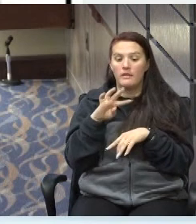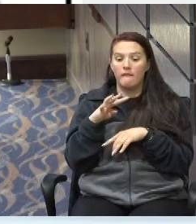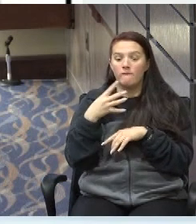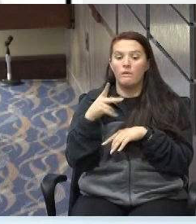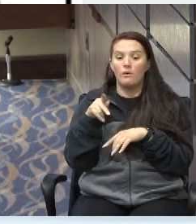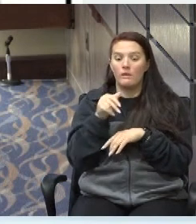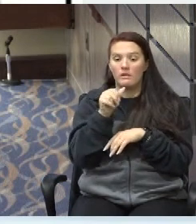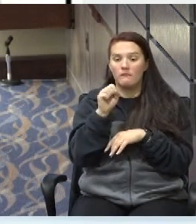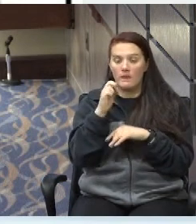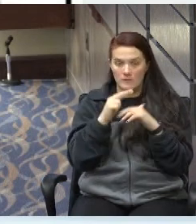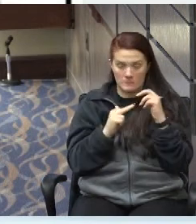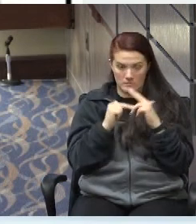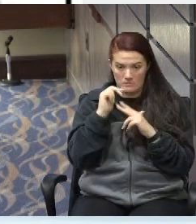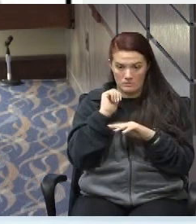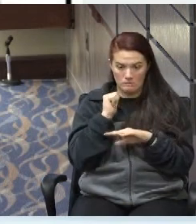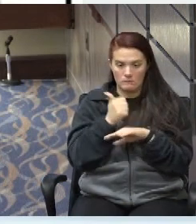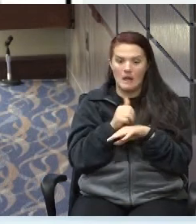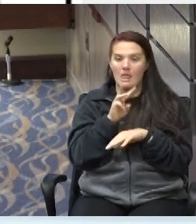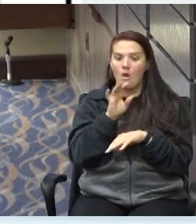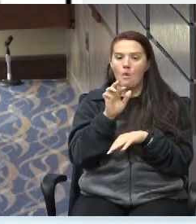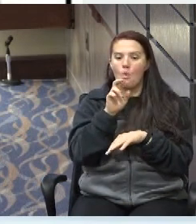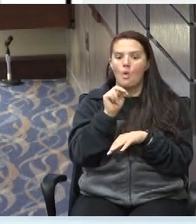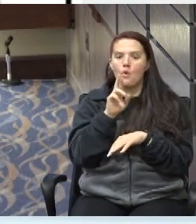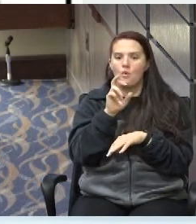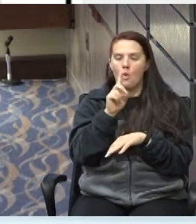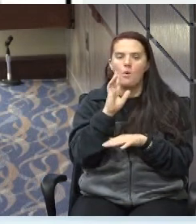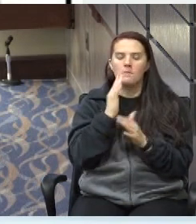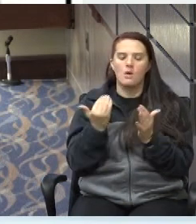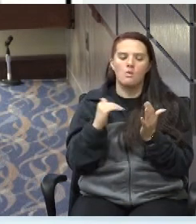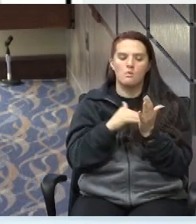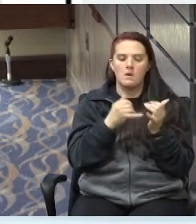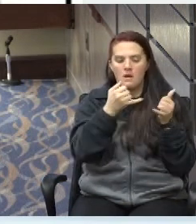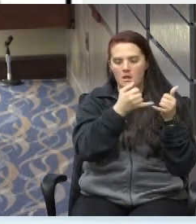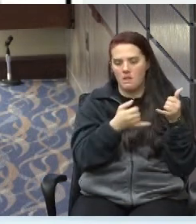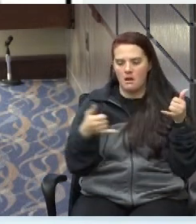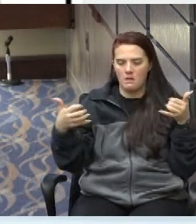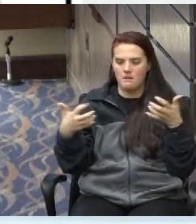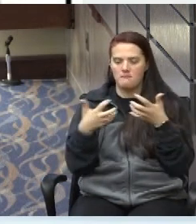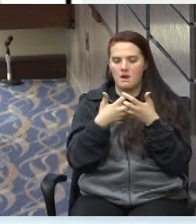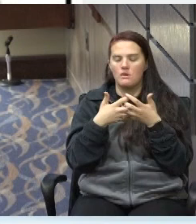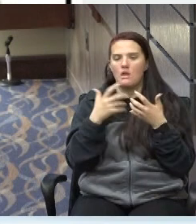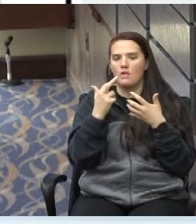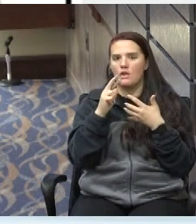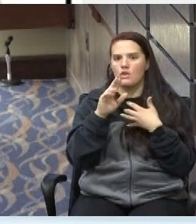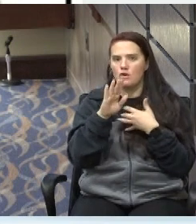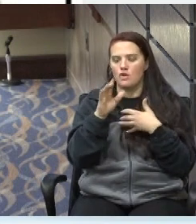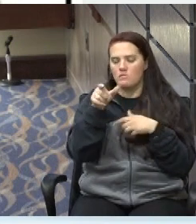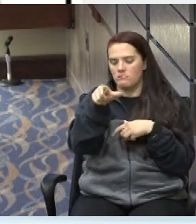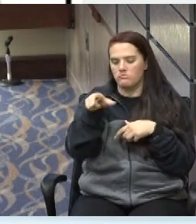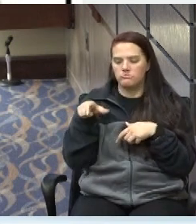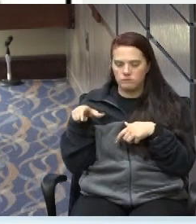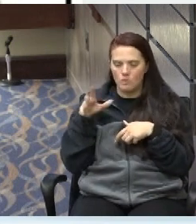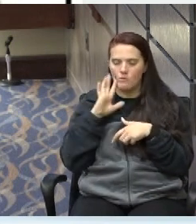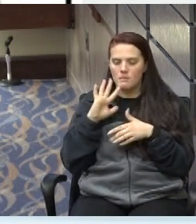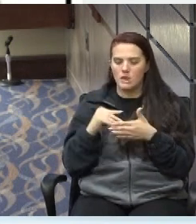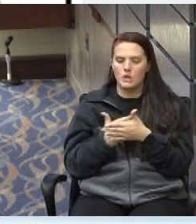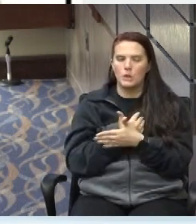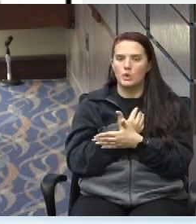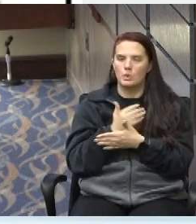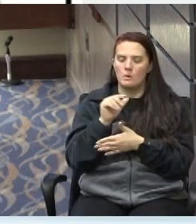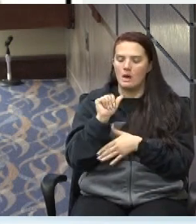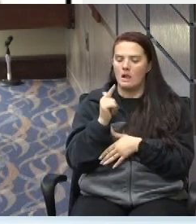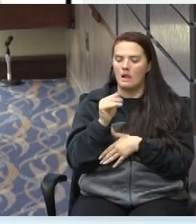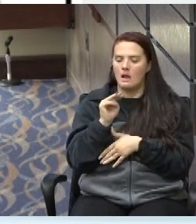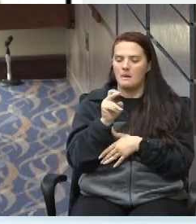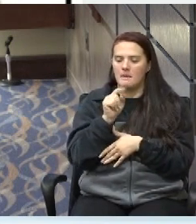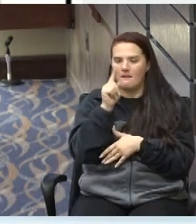phase is built out, that Warren Road will be realigned so that matches up. That curved road right there will be the new alignment of